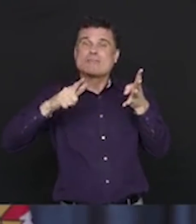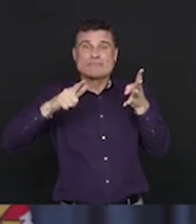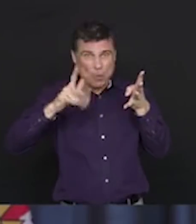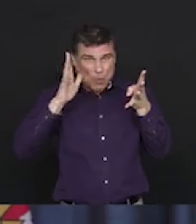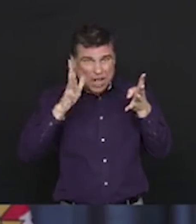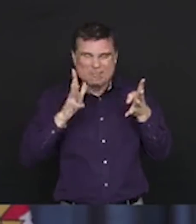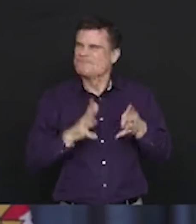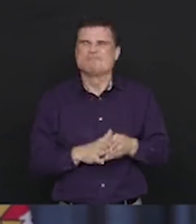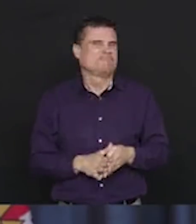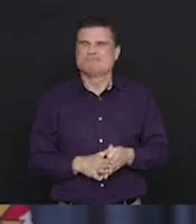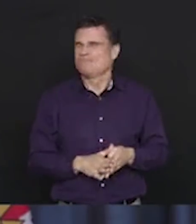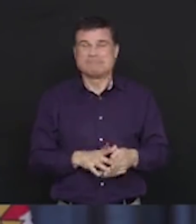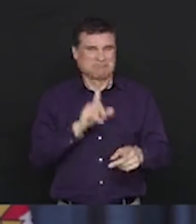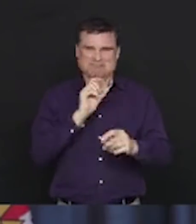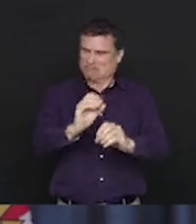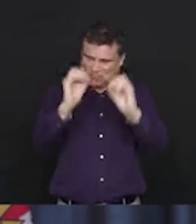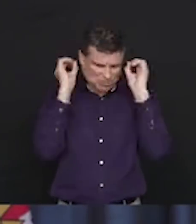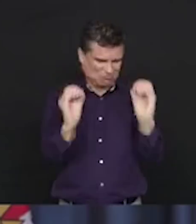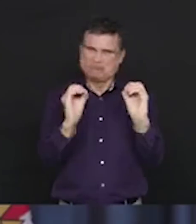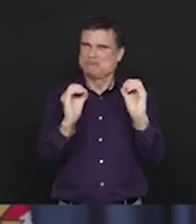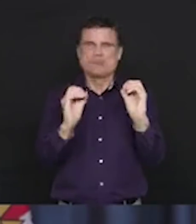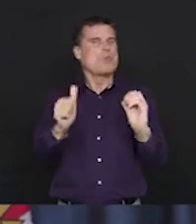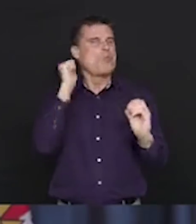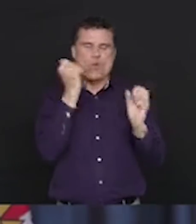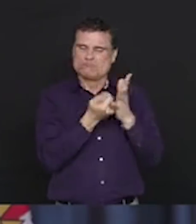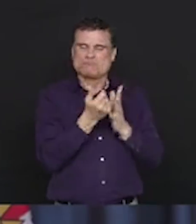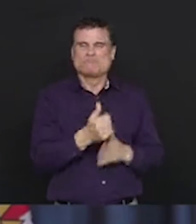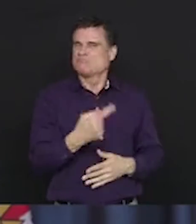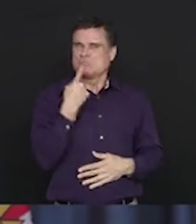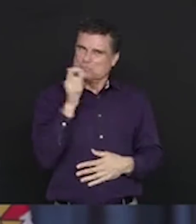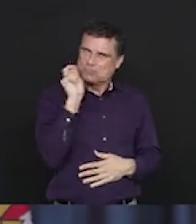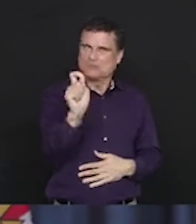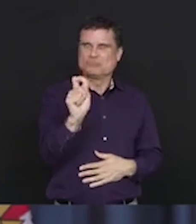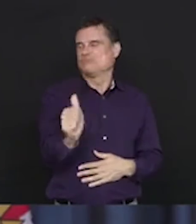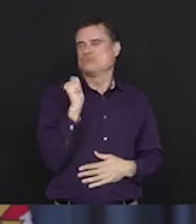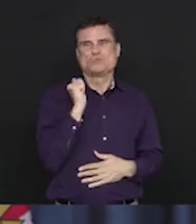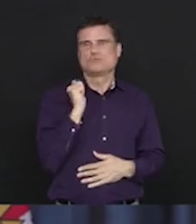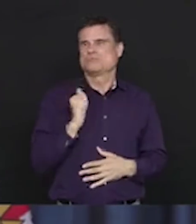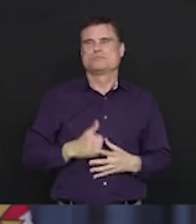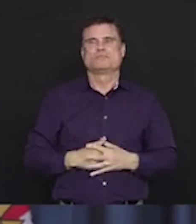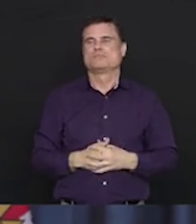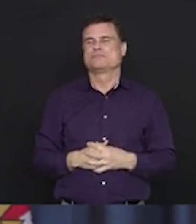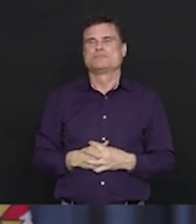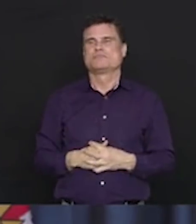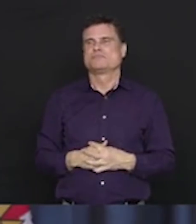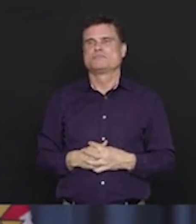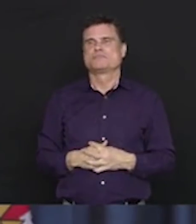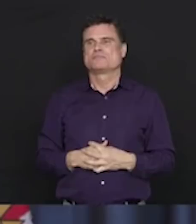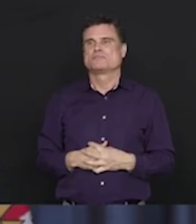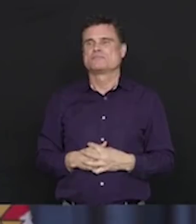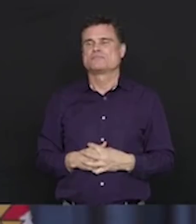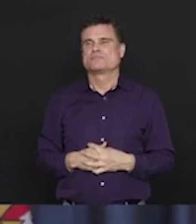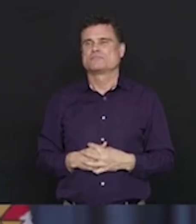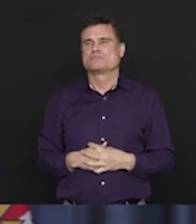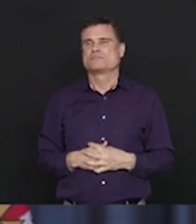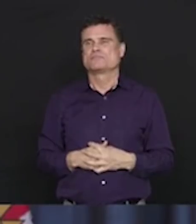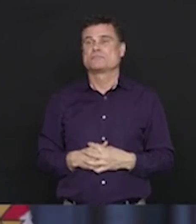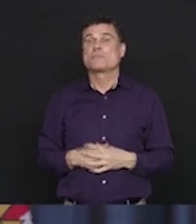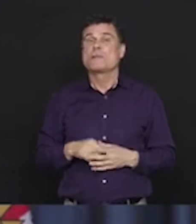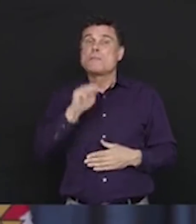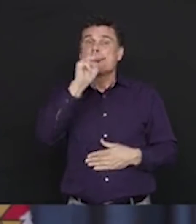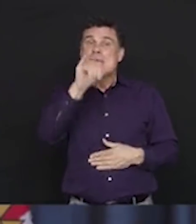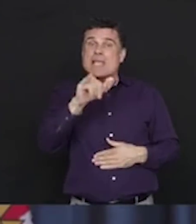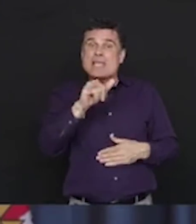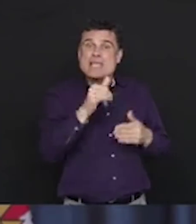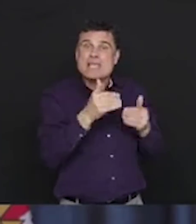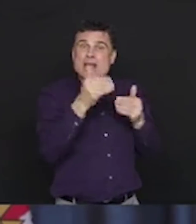May or in the immediate weeks after that, after May. I think we're into this for a long time. And the